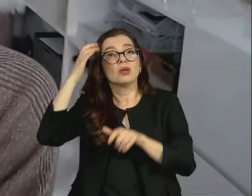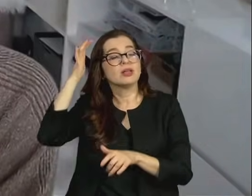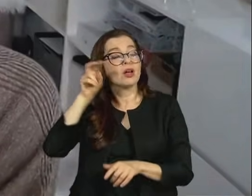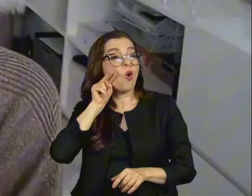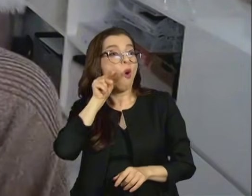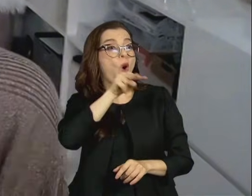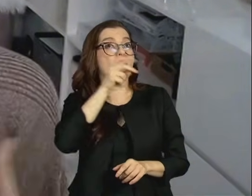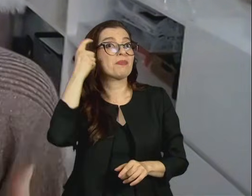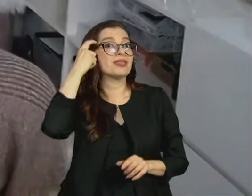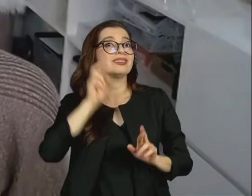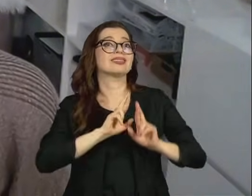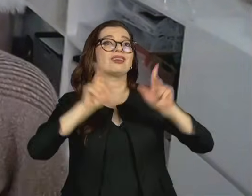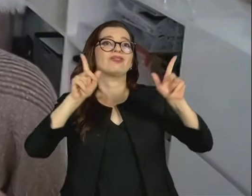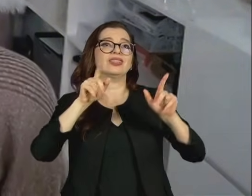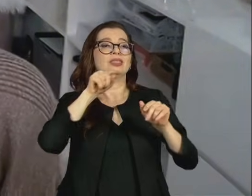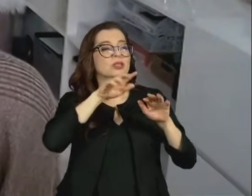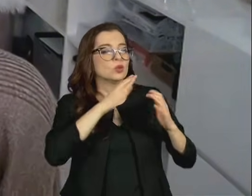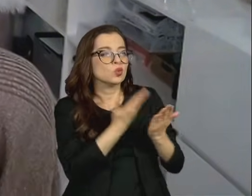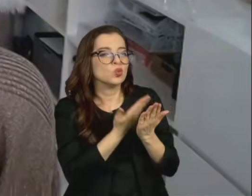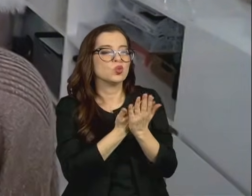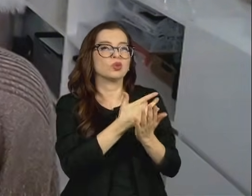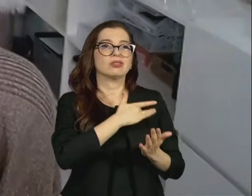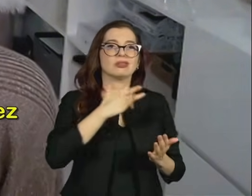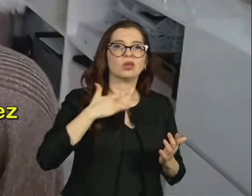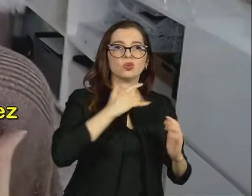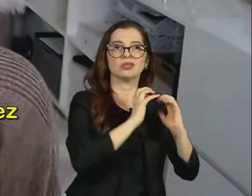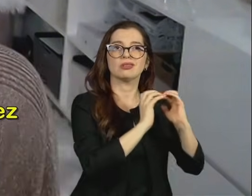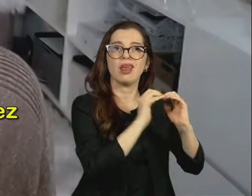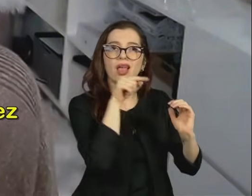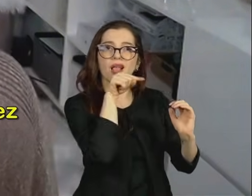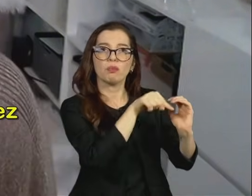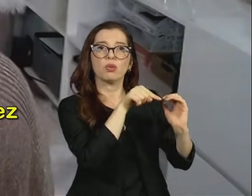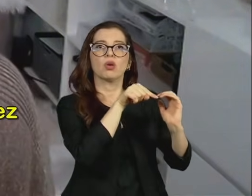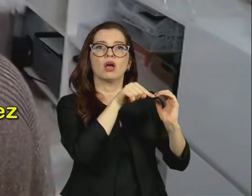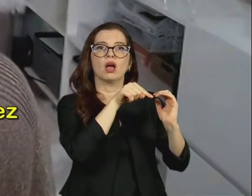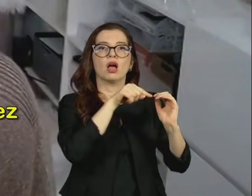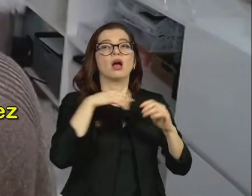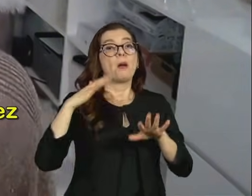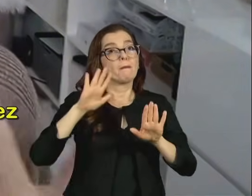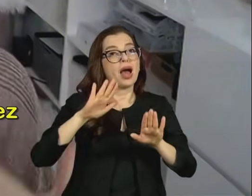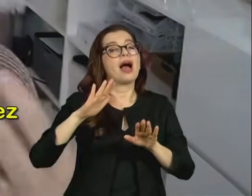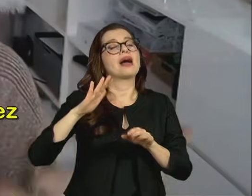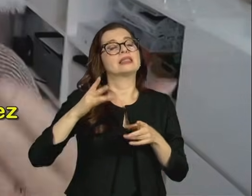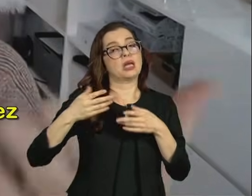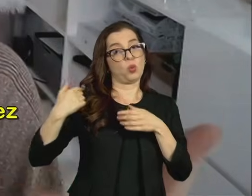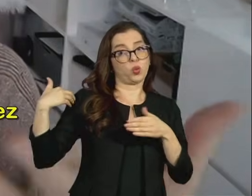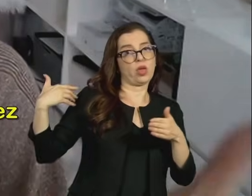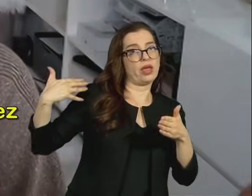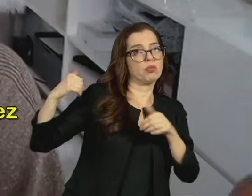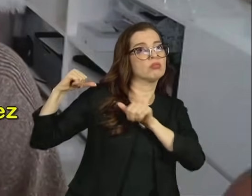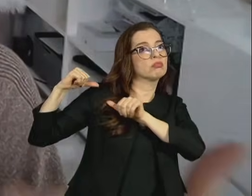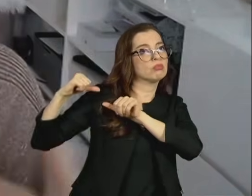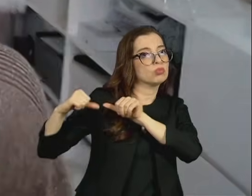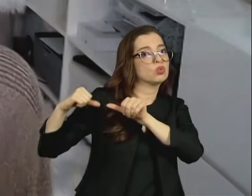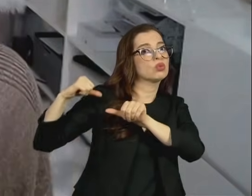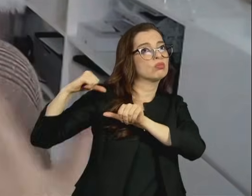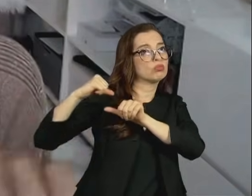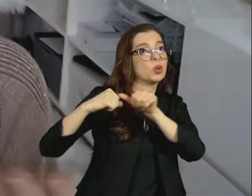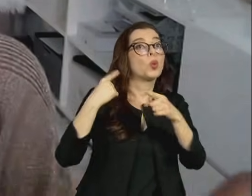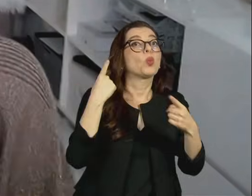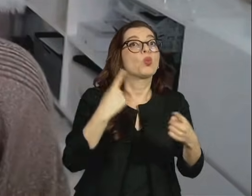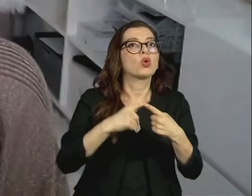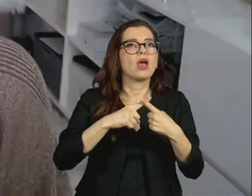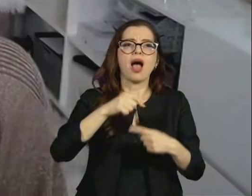framework where it comes to studying brain health that are now changing with more and more women speaking up and